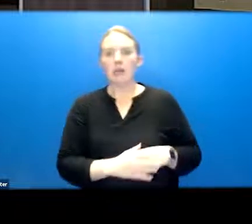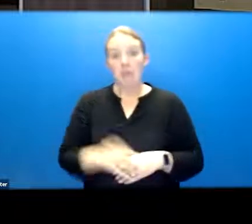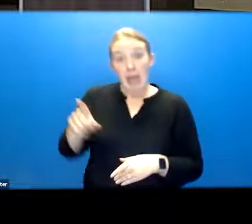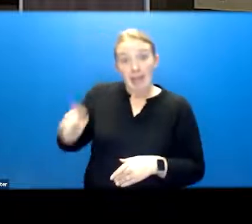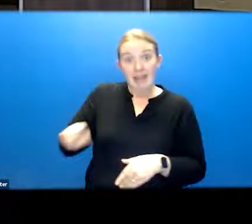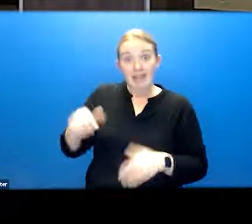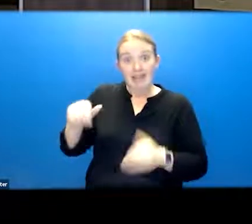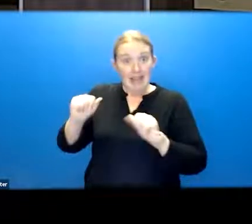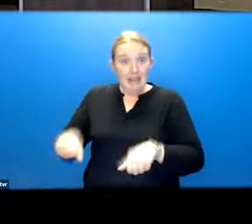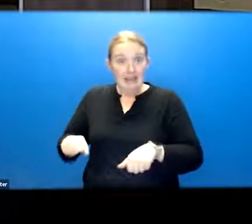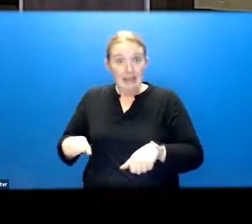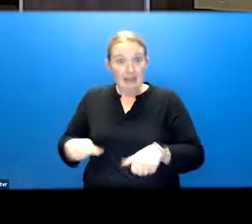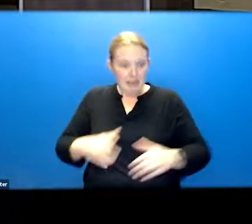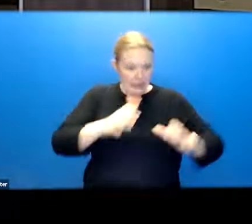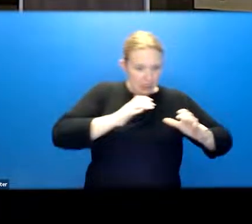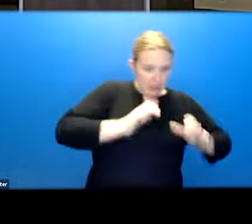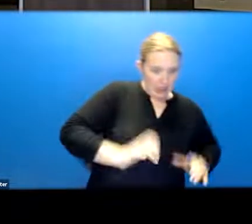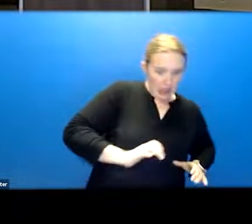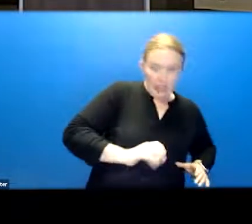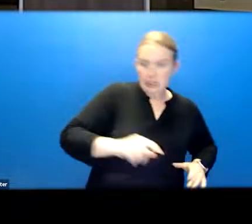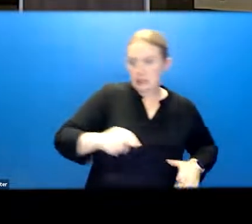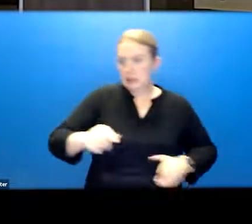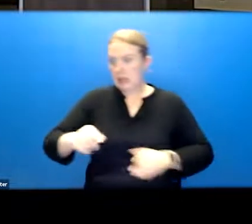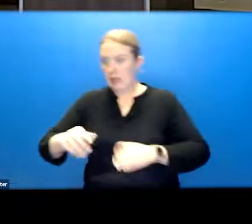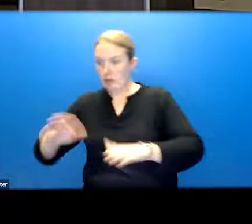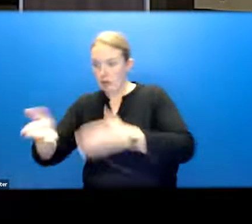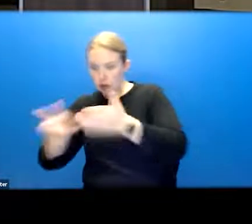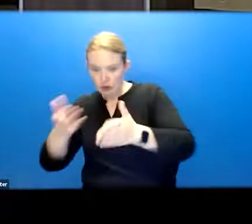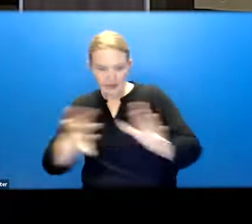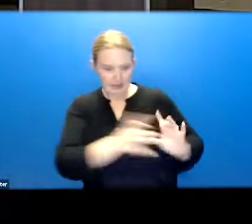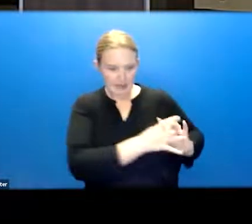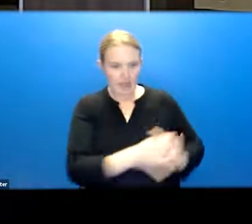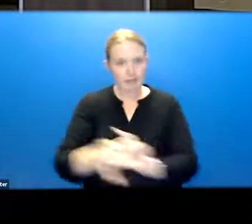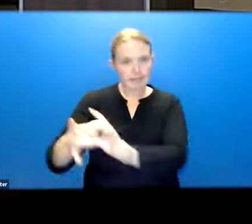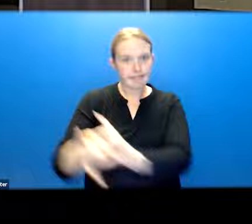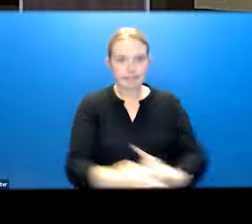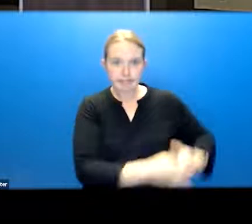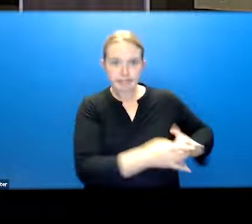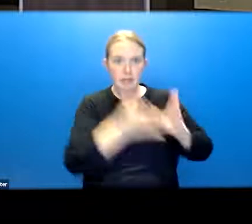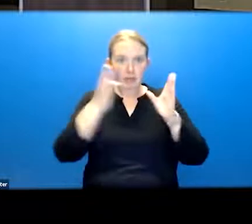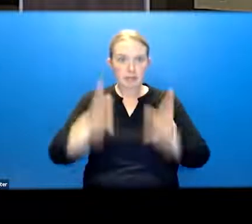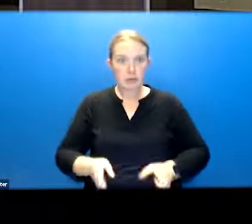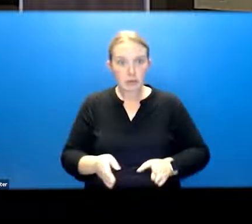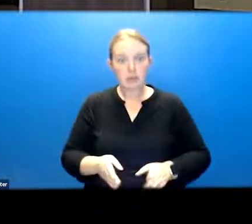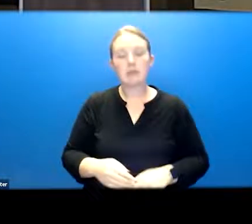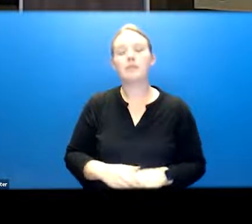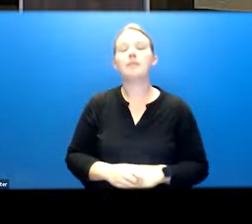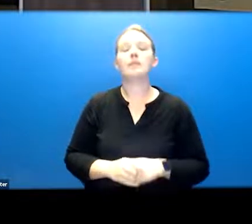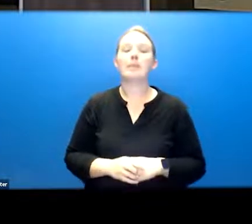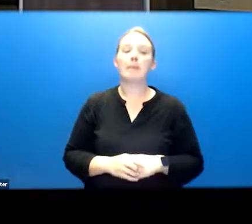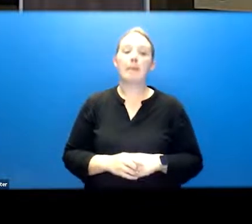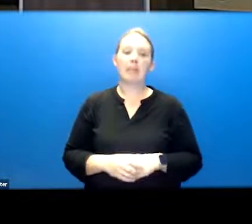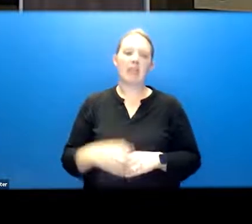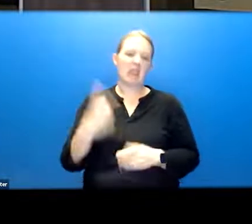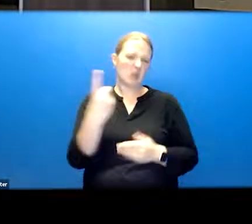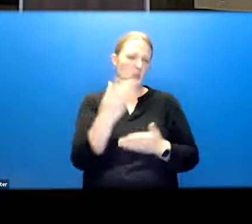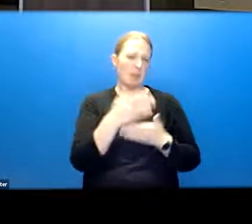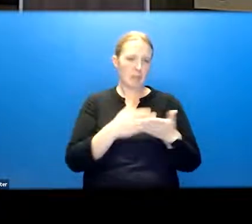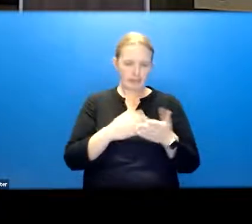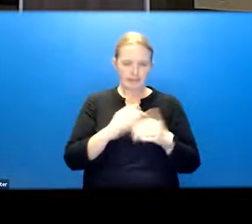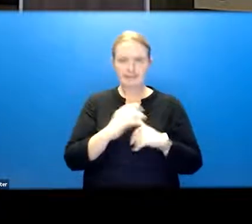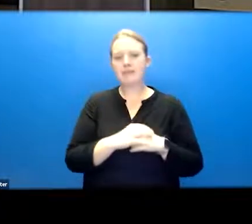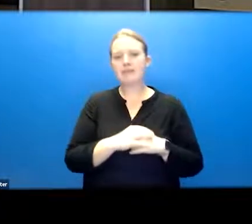between services and provide additional support while in coordinated specialty care. So that's one element of